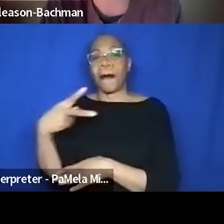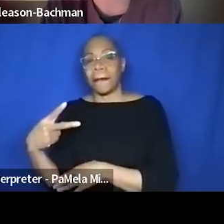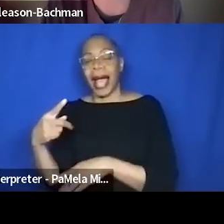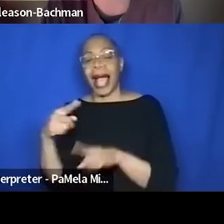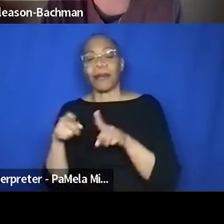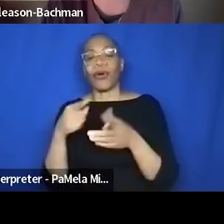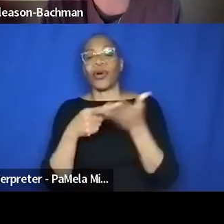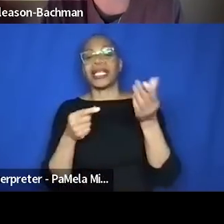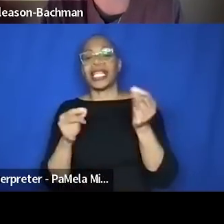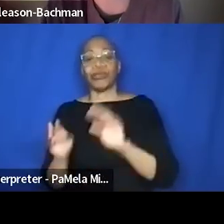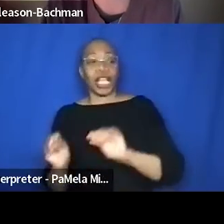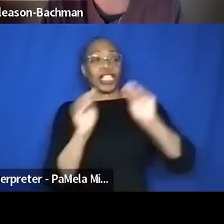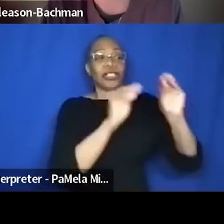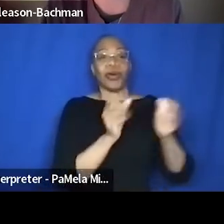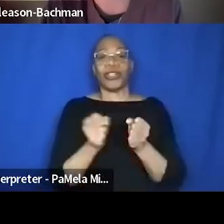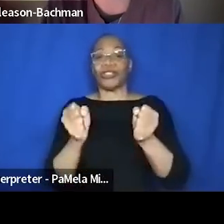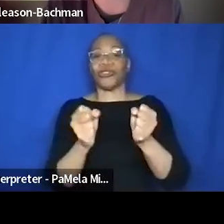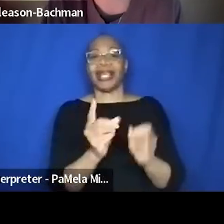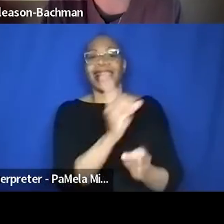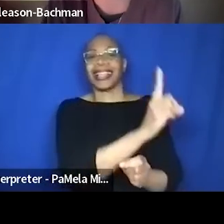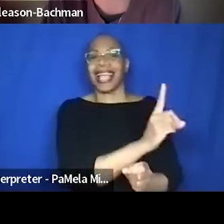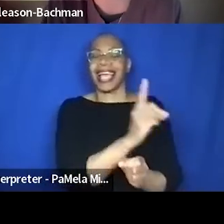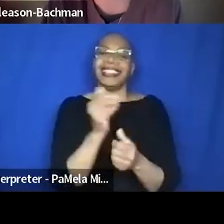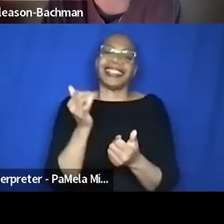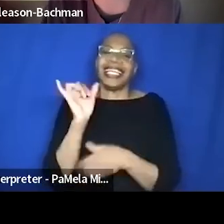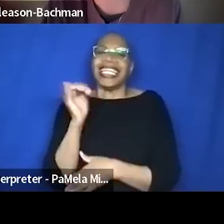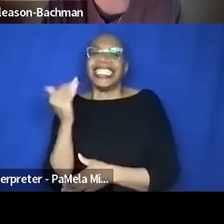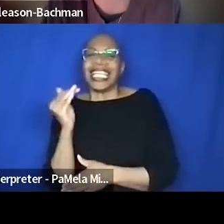across the street. So it's almost like a game they play with them, you know.